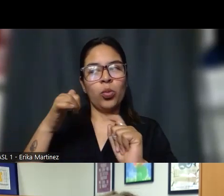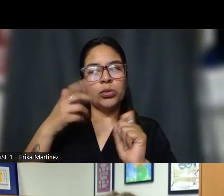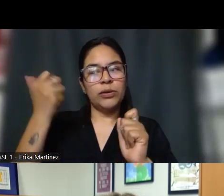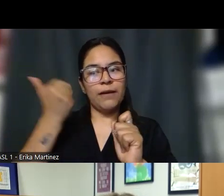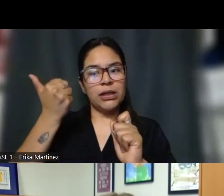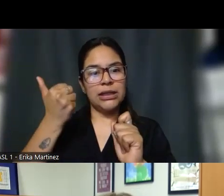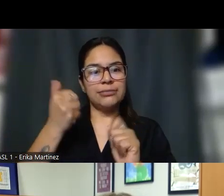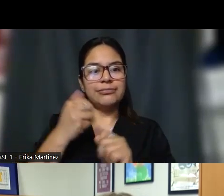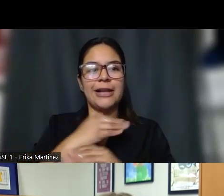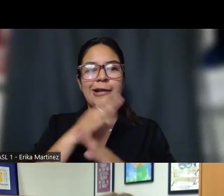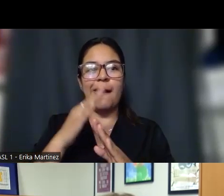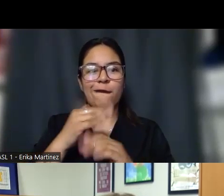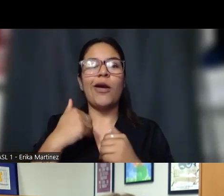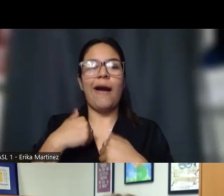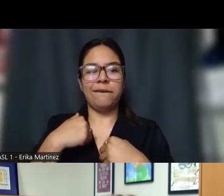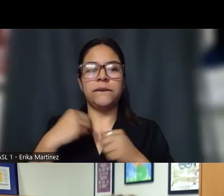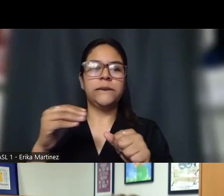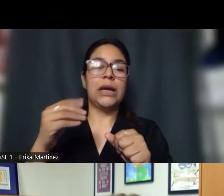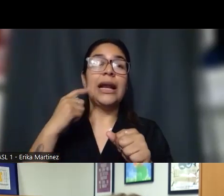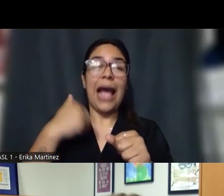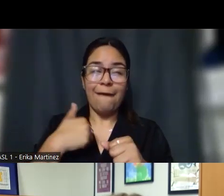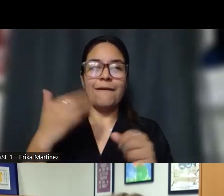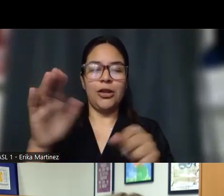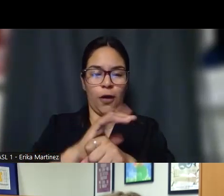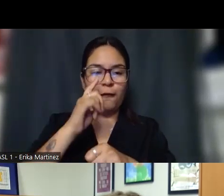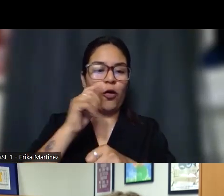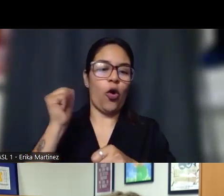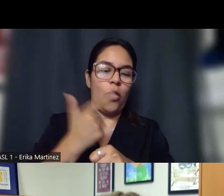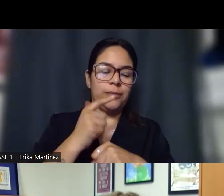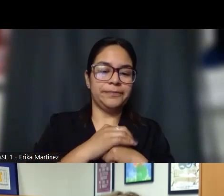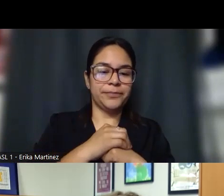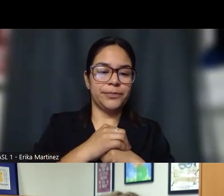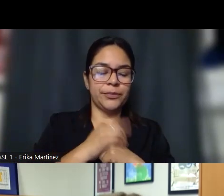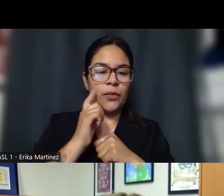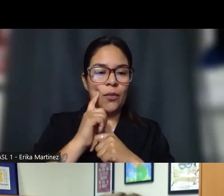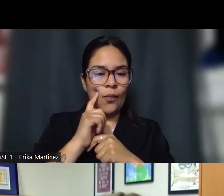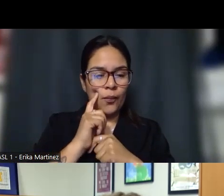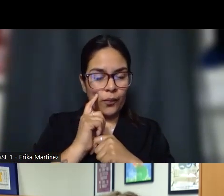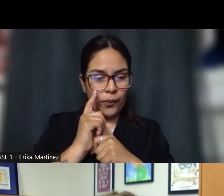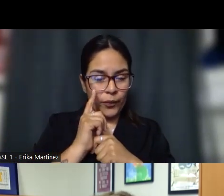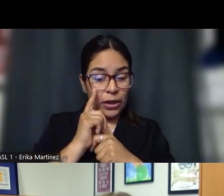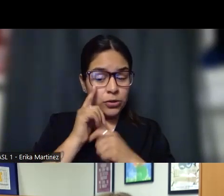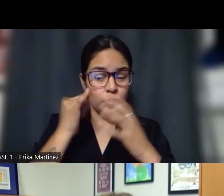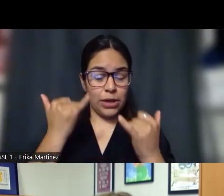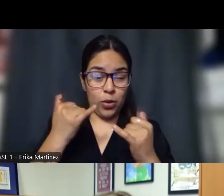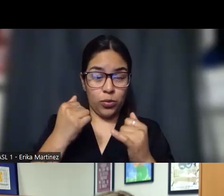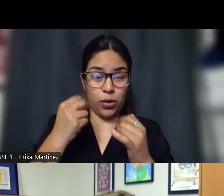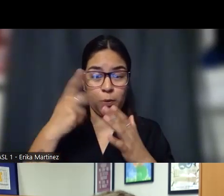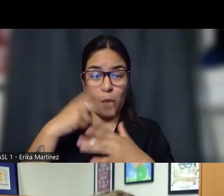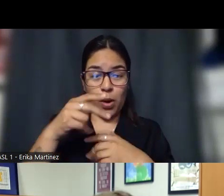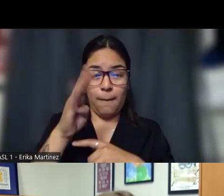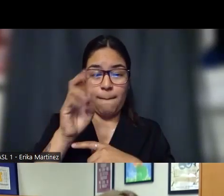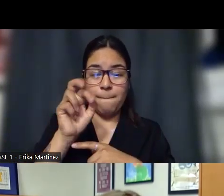Next slide. The branch as a whole is pretty large. We have